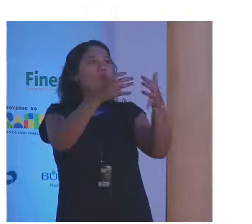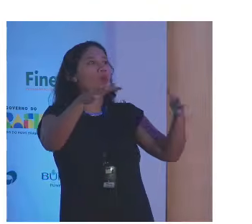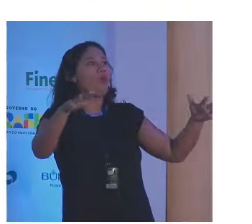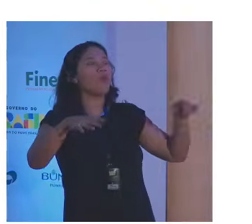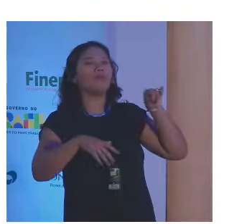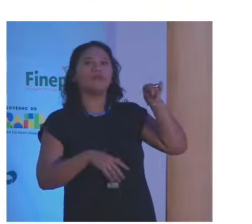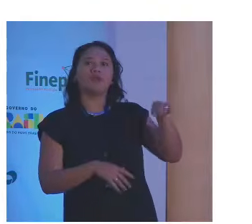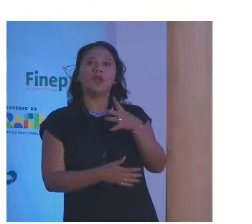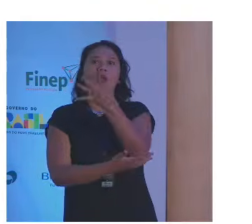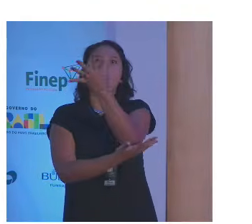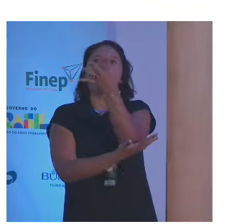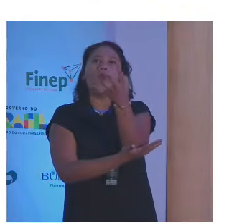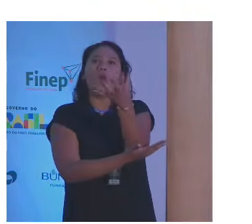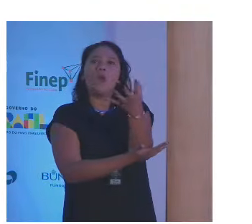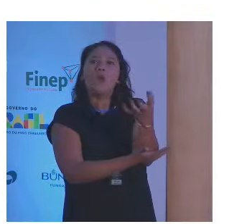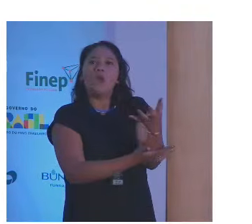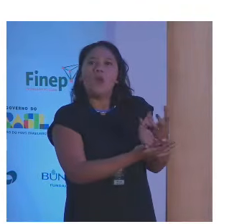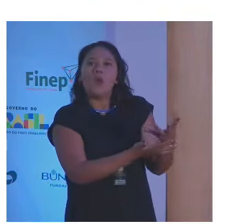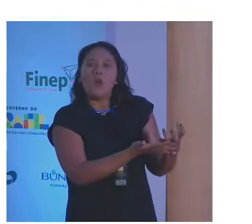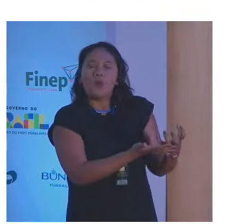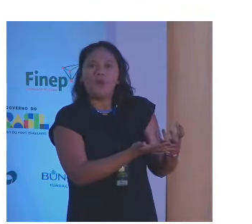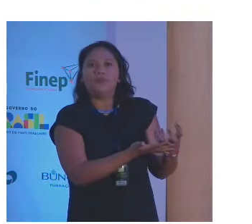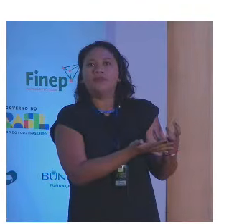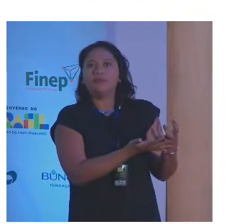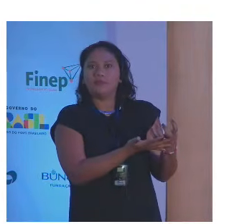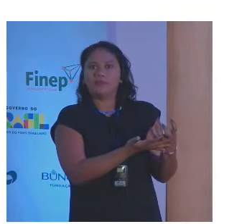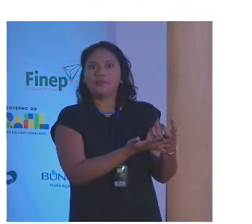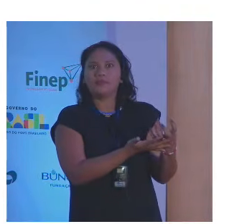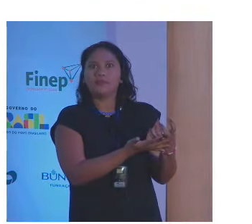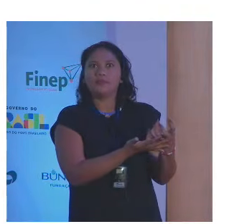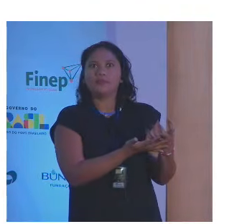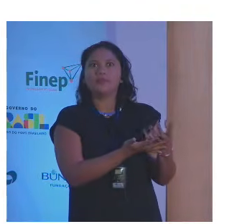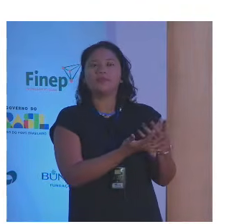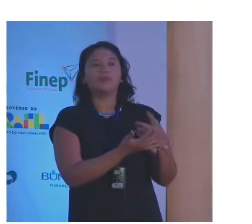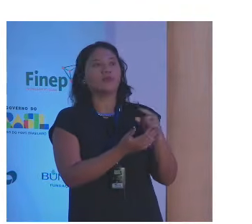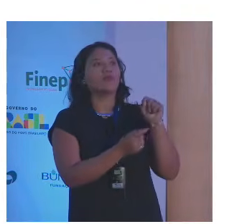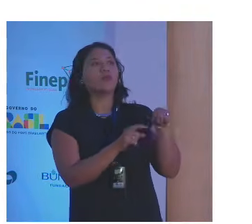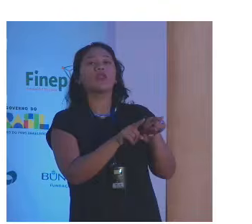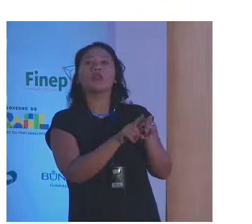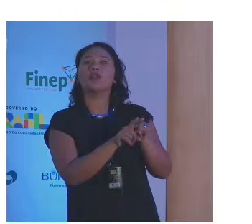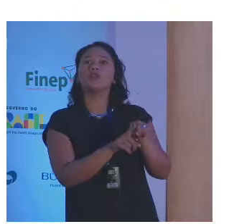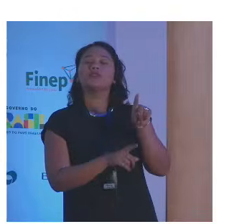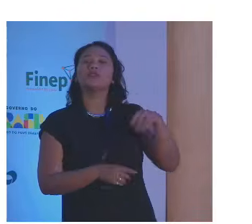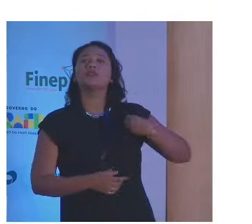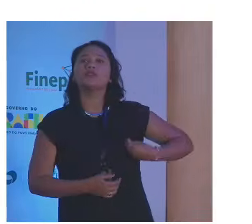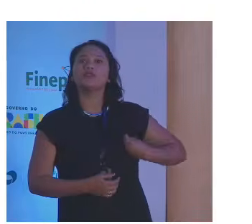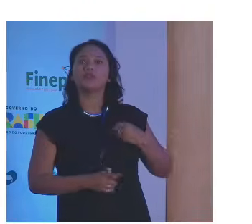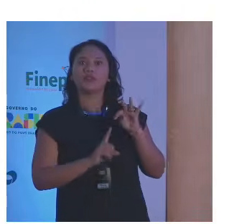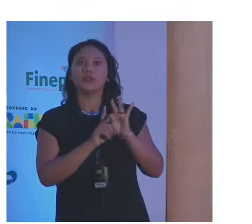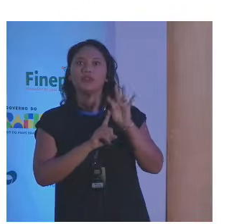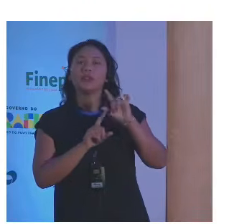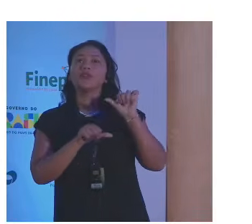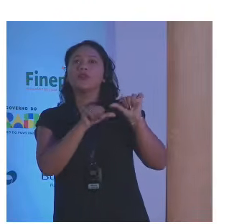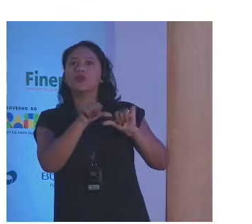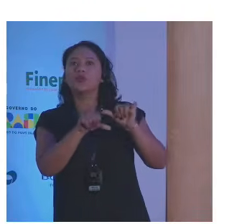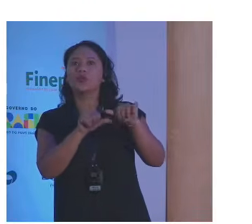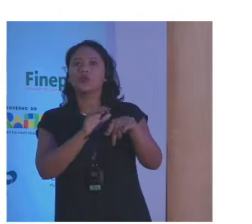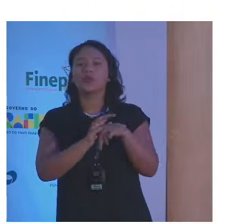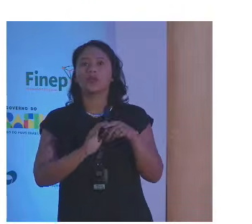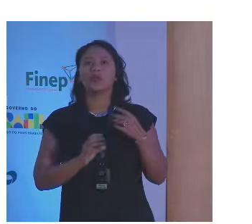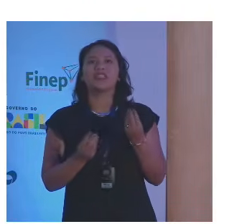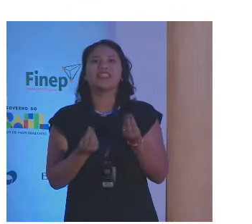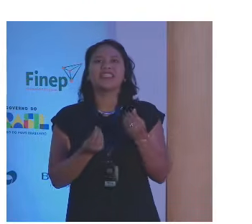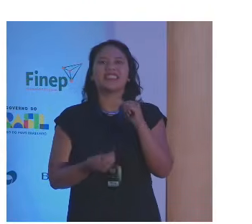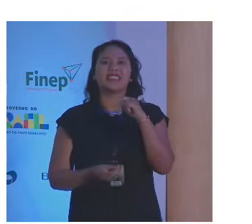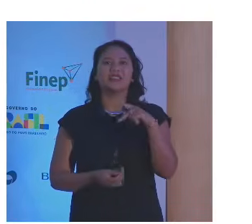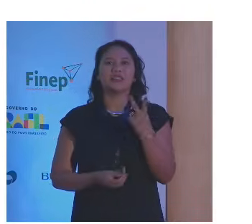the oceans less well when the temperature is high, to change the acidity of the oceans. And